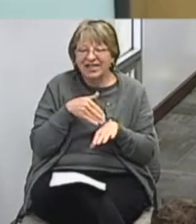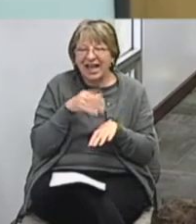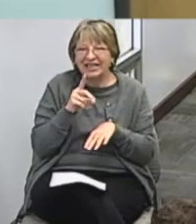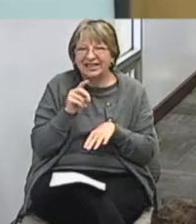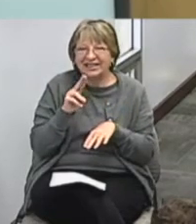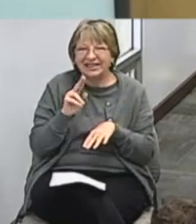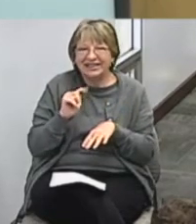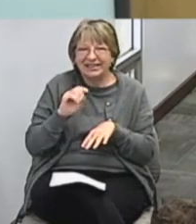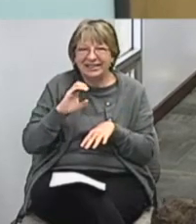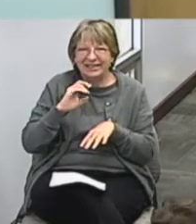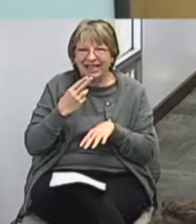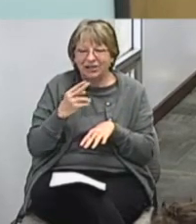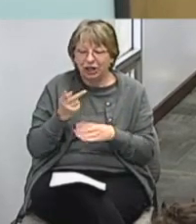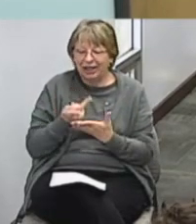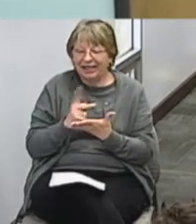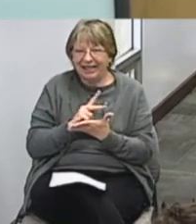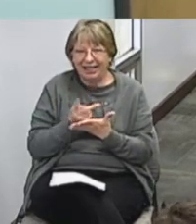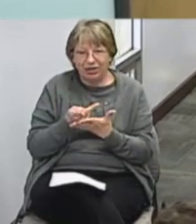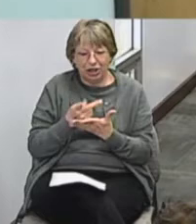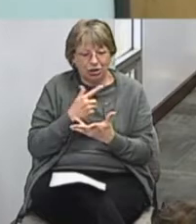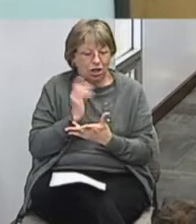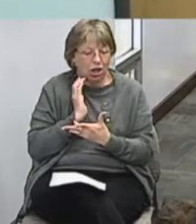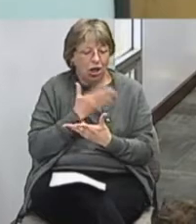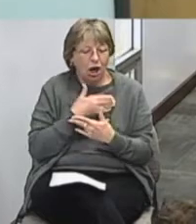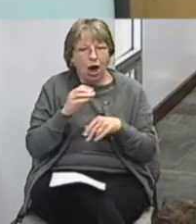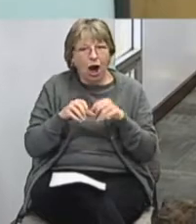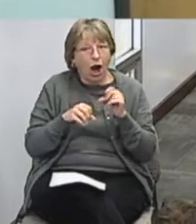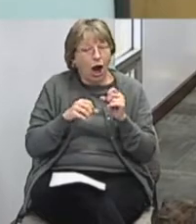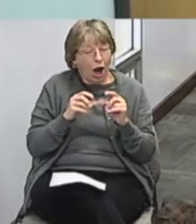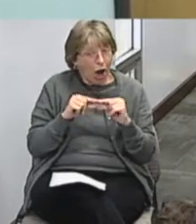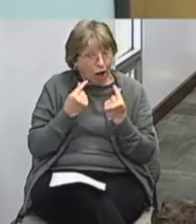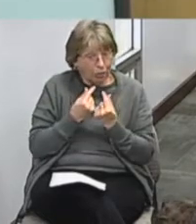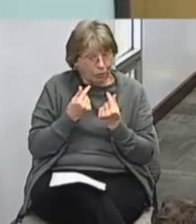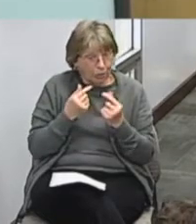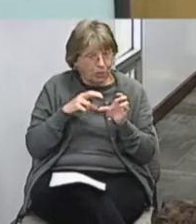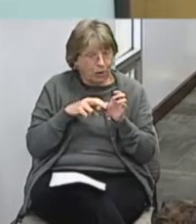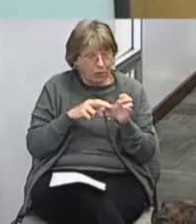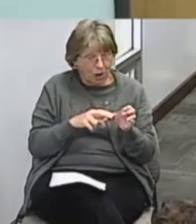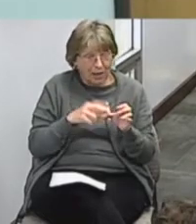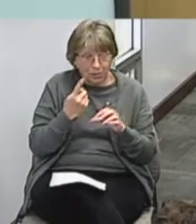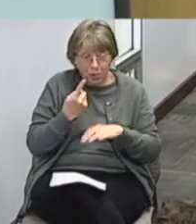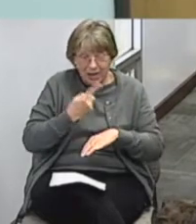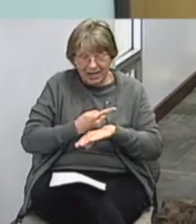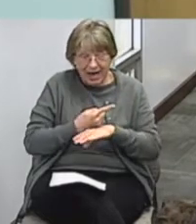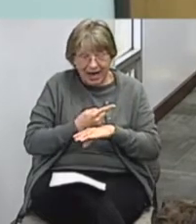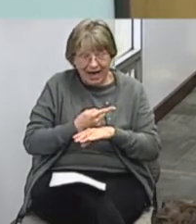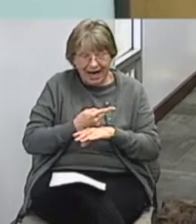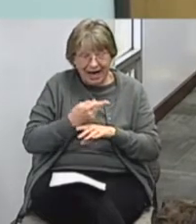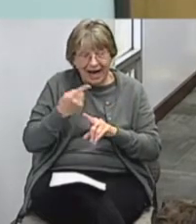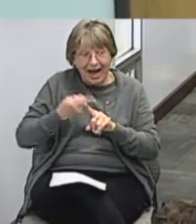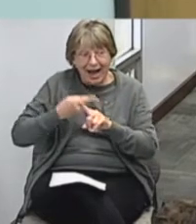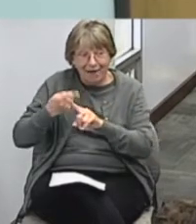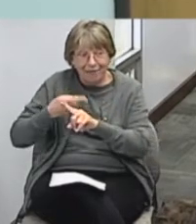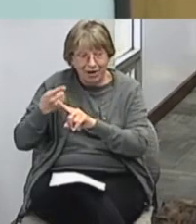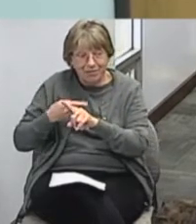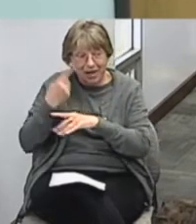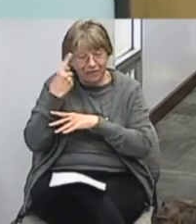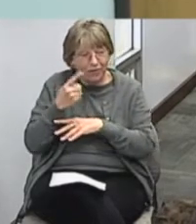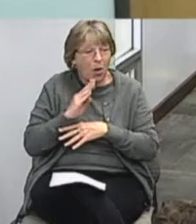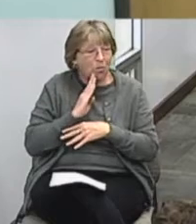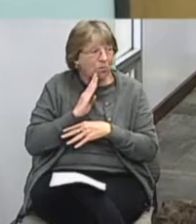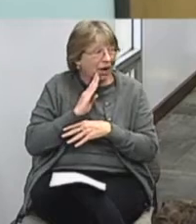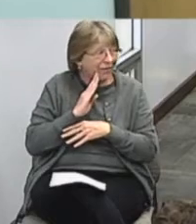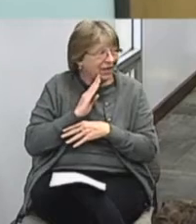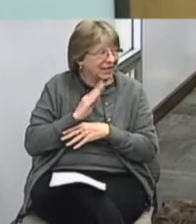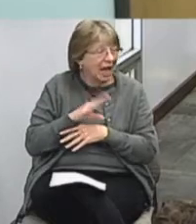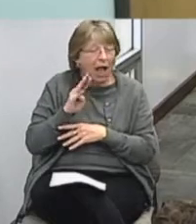to a different nearby town each month, May through August, for breakfast. On May 16th, the Vitality